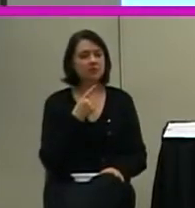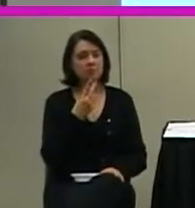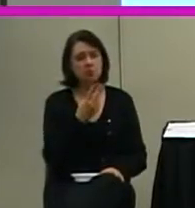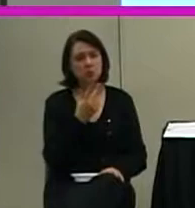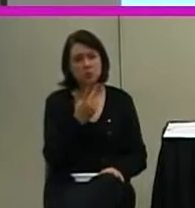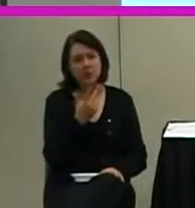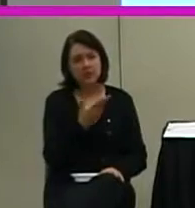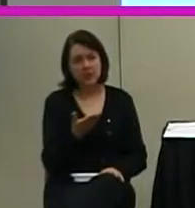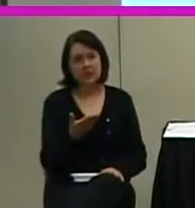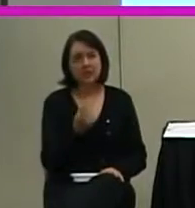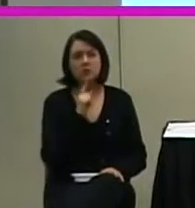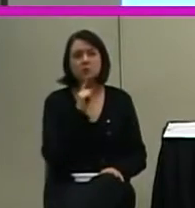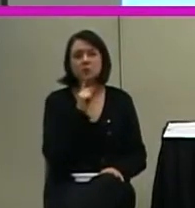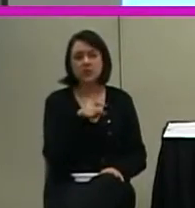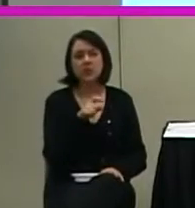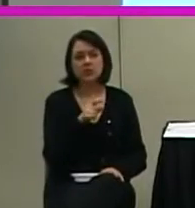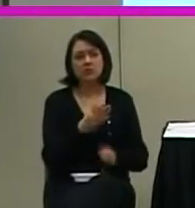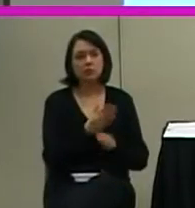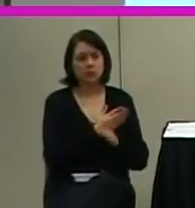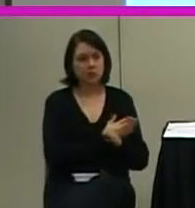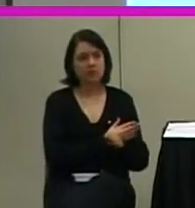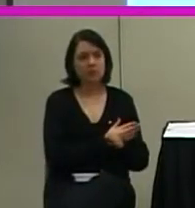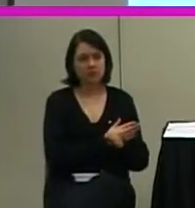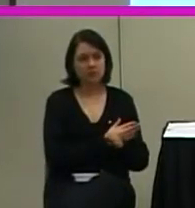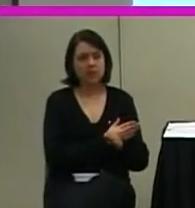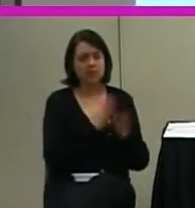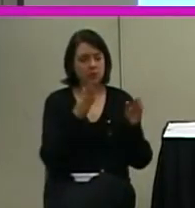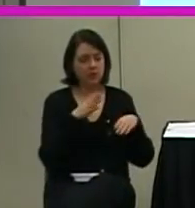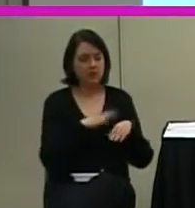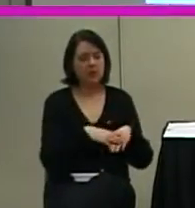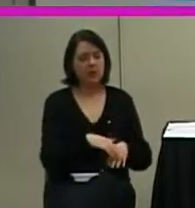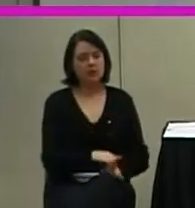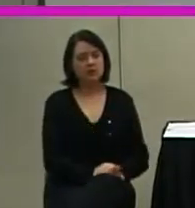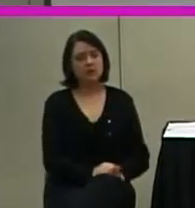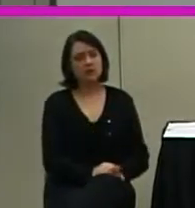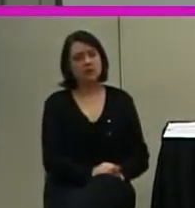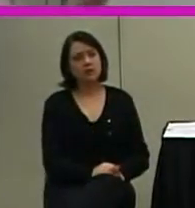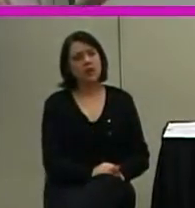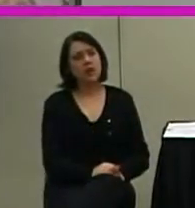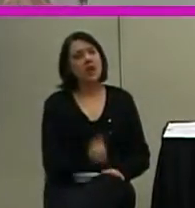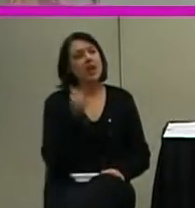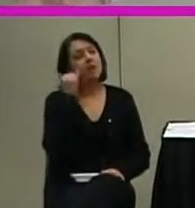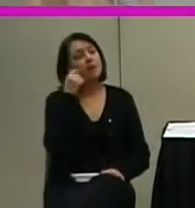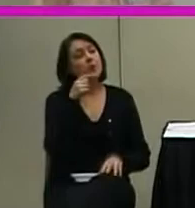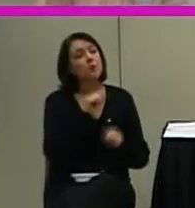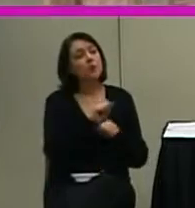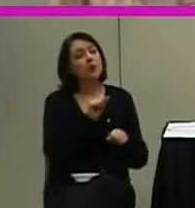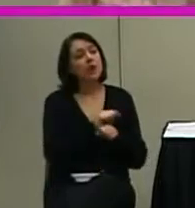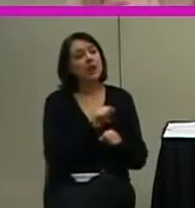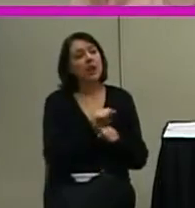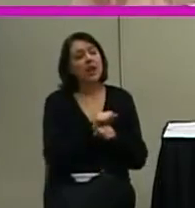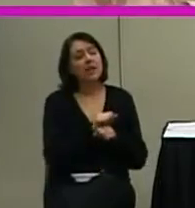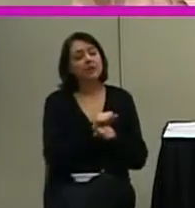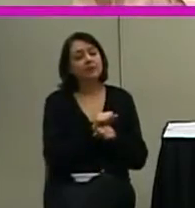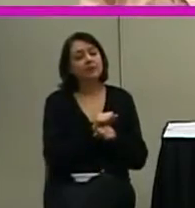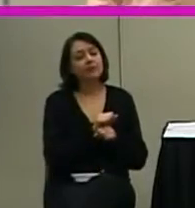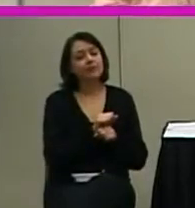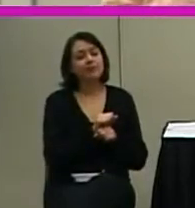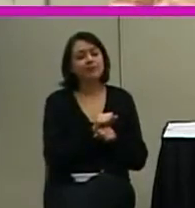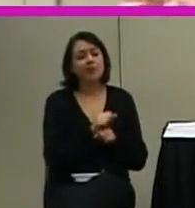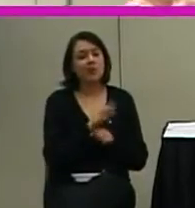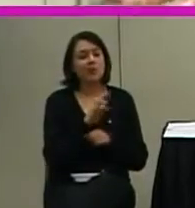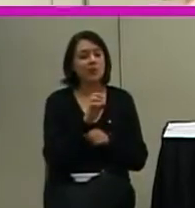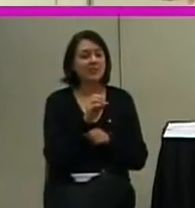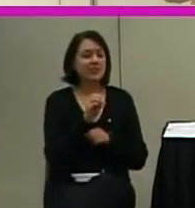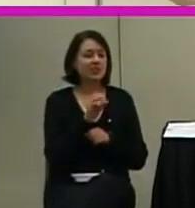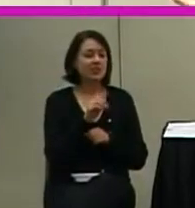3 things that they really need to work on and work on those. If you were working in residential treatment or kids with all kinds of